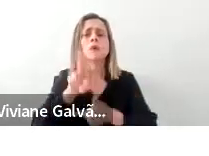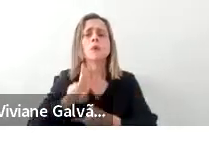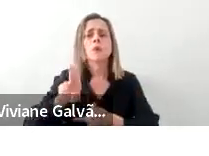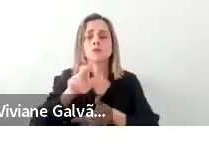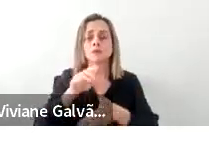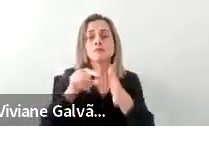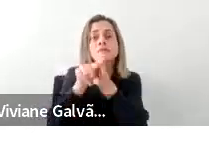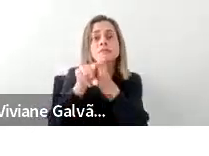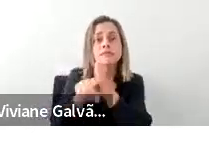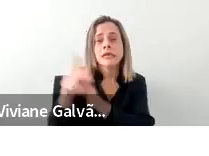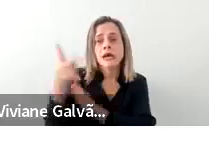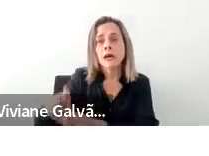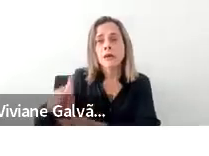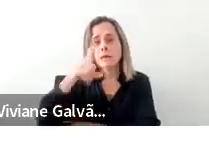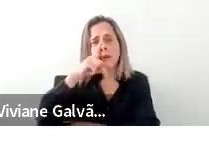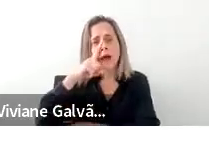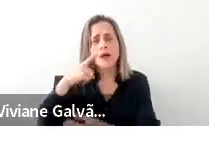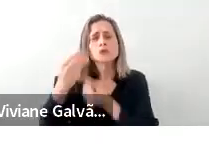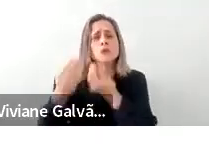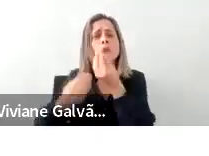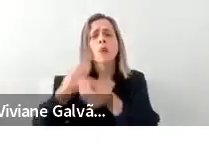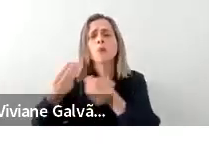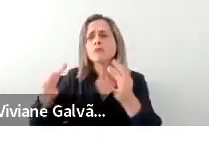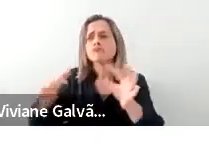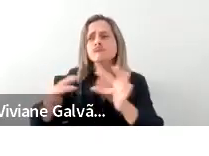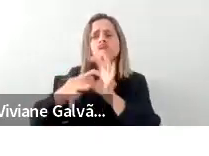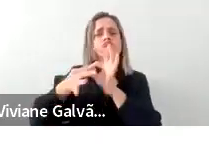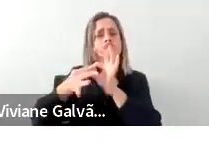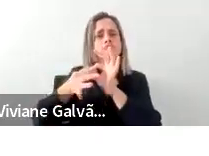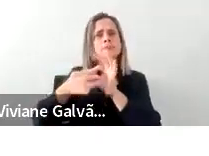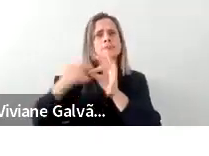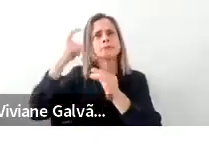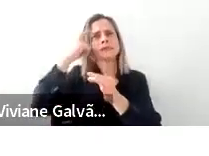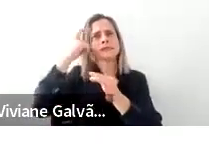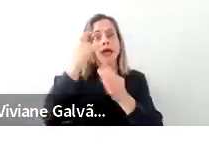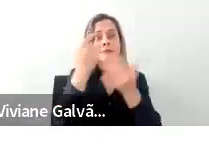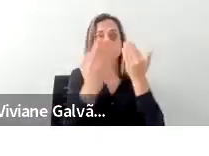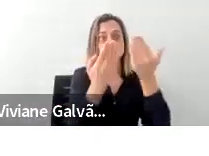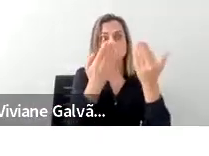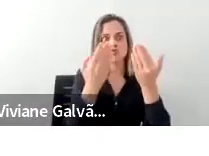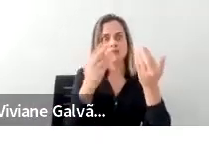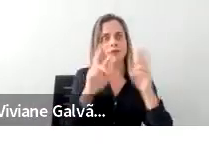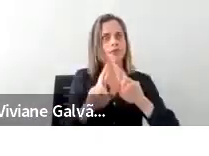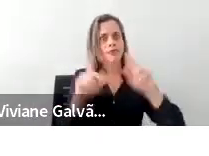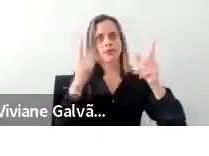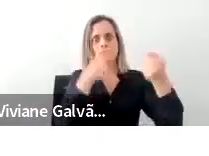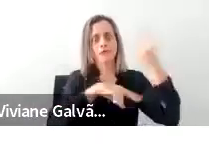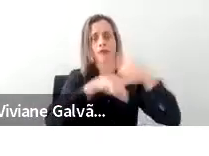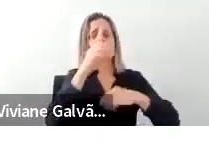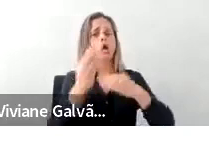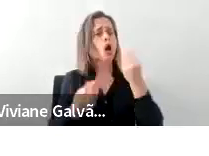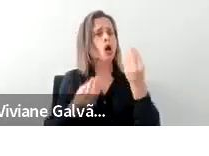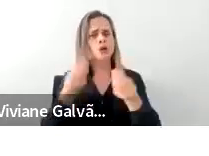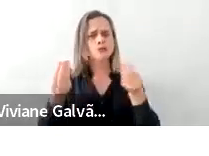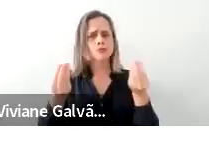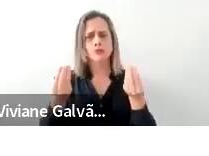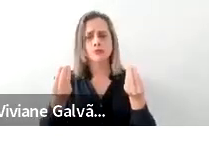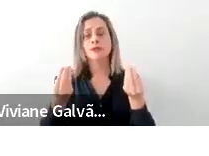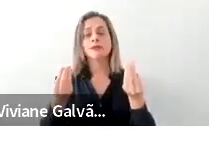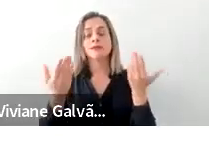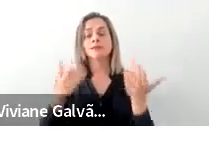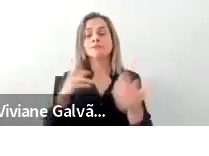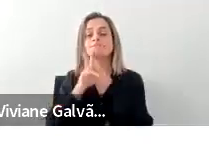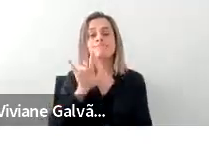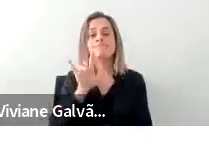reimagine a psychology? And with those insights, Vygotsky criticizes all those